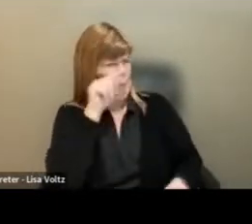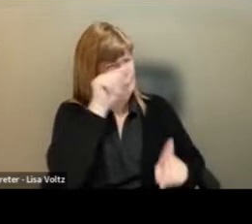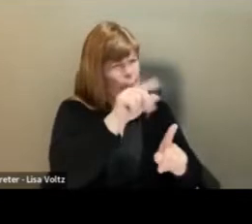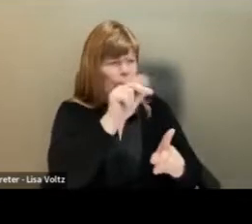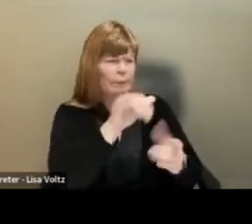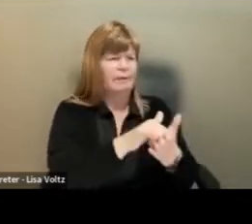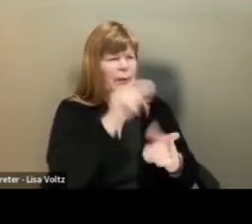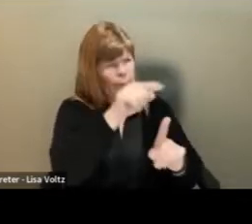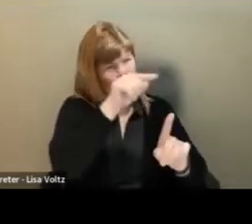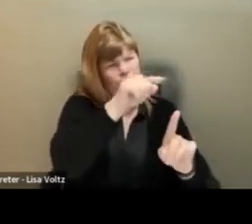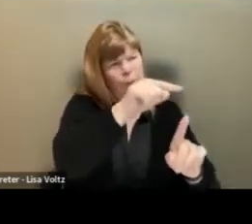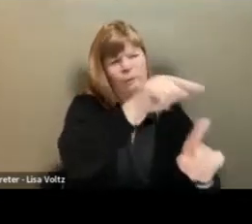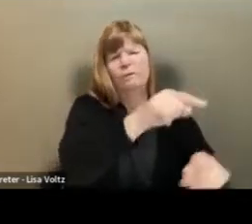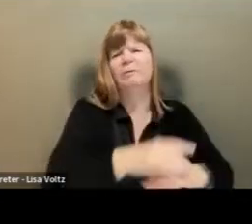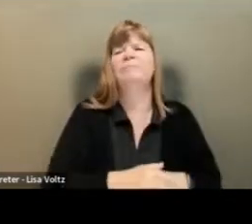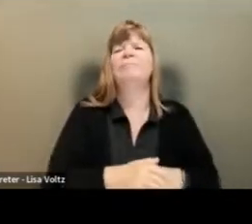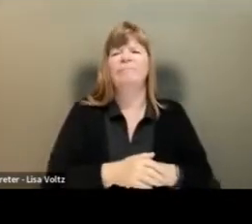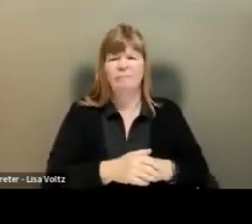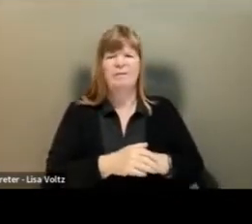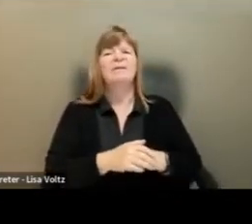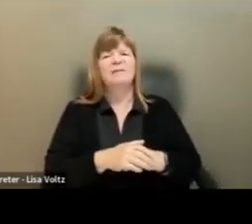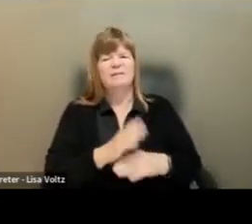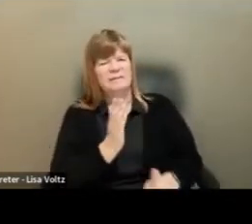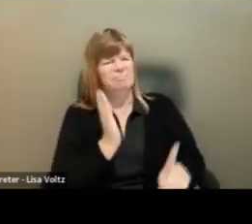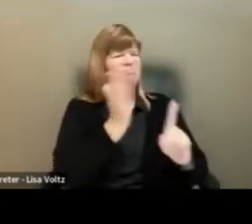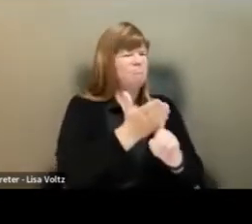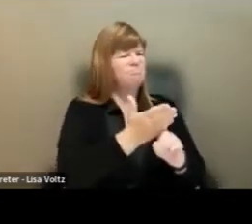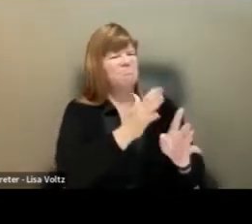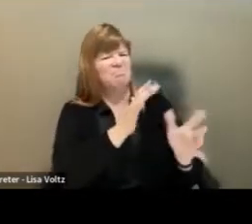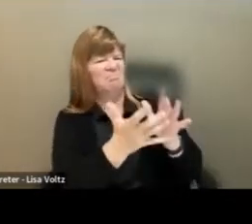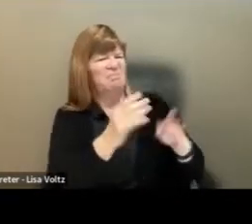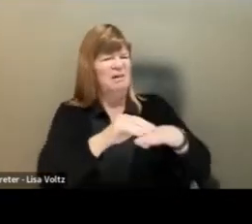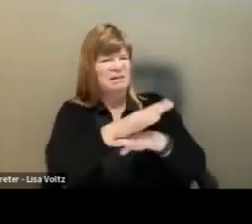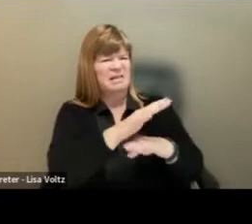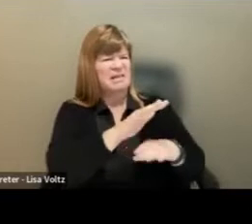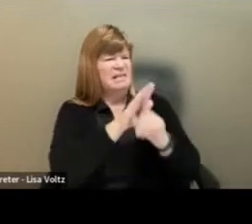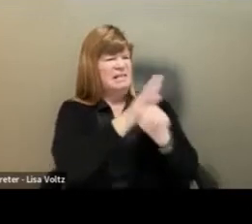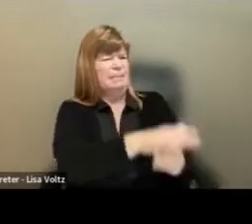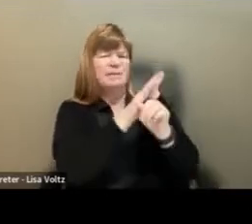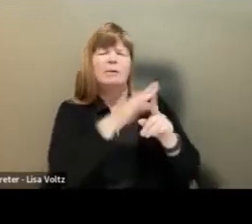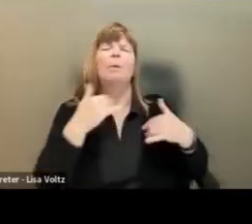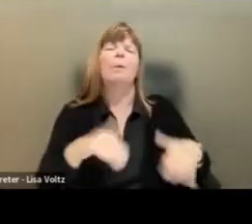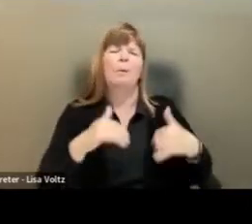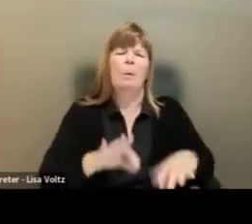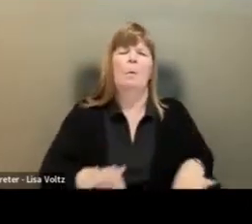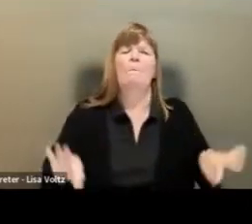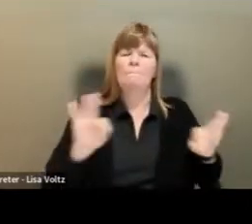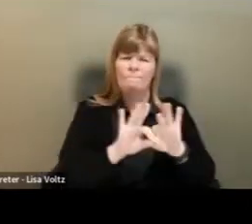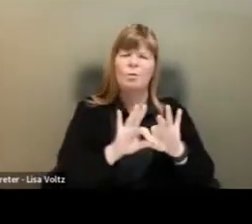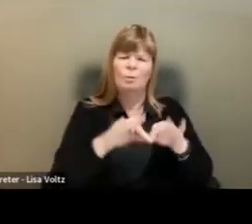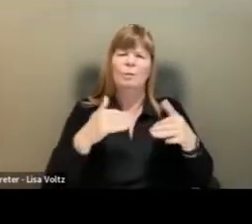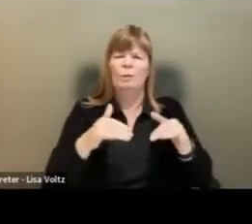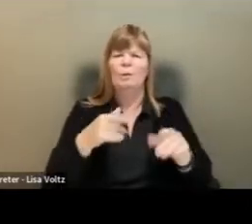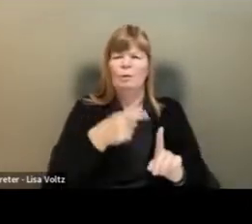me? Coercion and threats and intimidation can play a really, really significant role, particularly if somebody